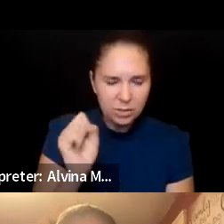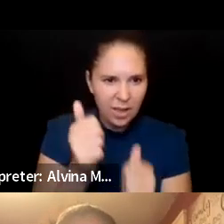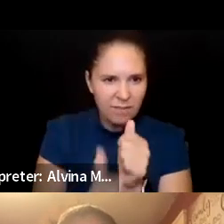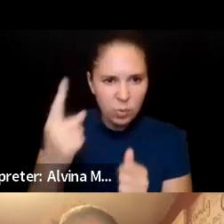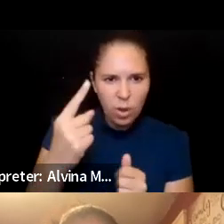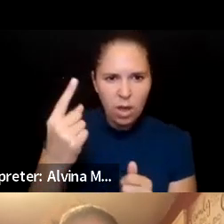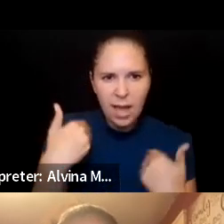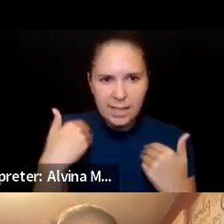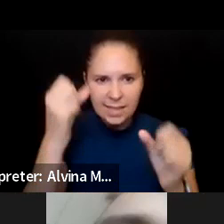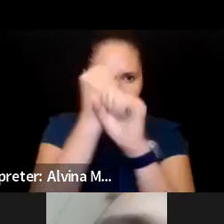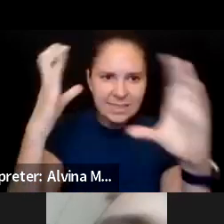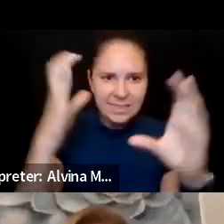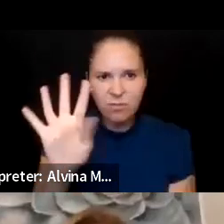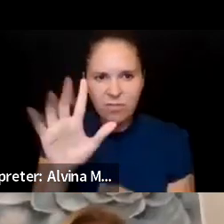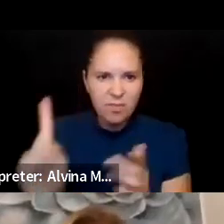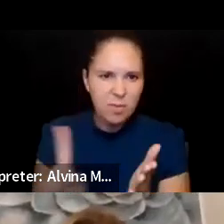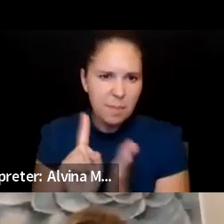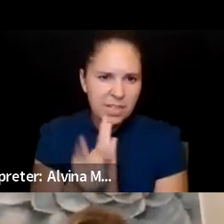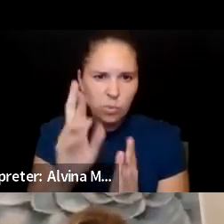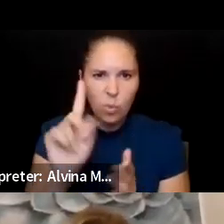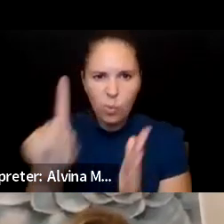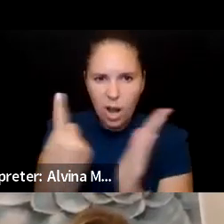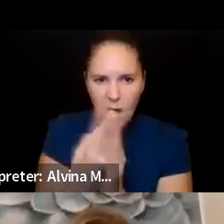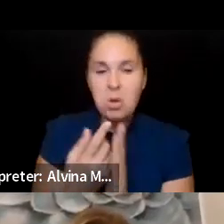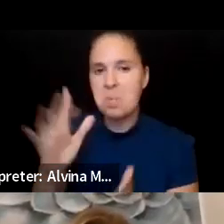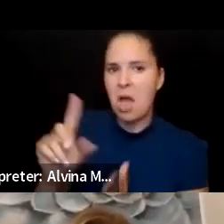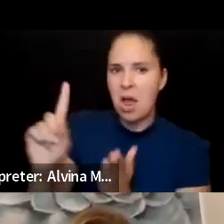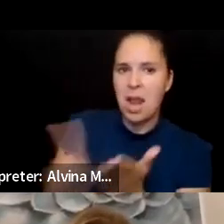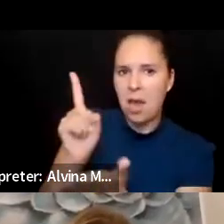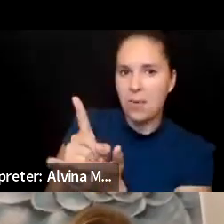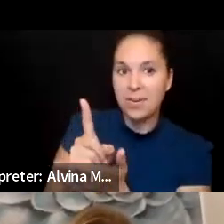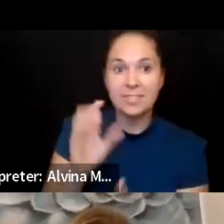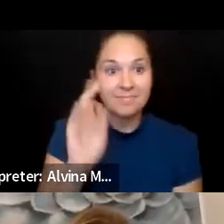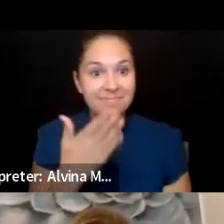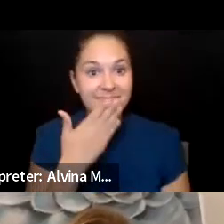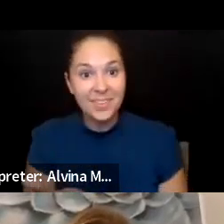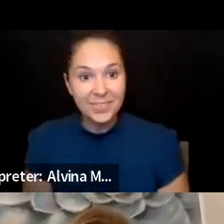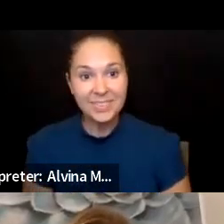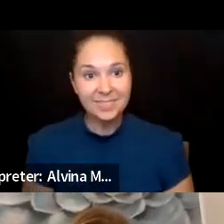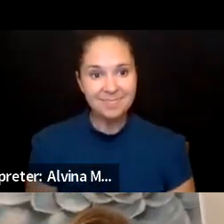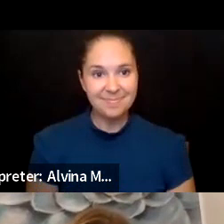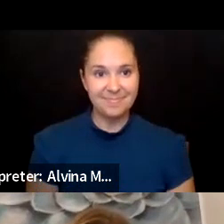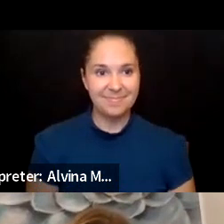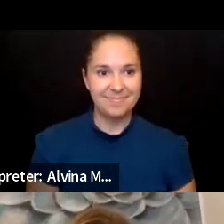minutes or an hour? About an hour. Perfect. All right. Thank you.